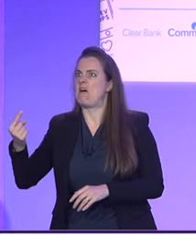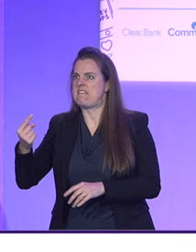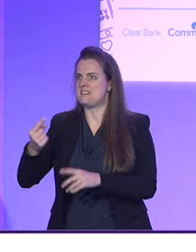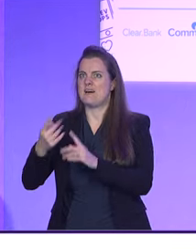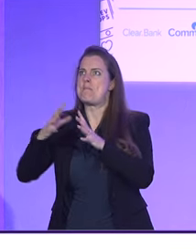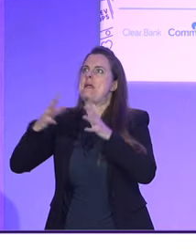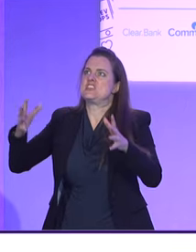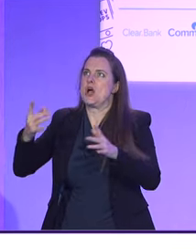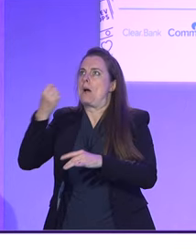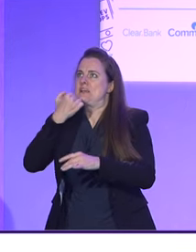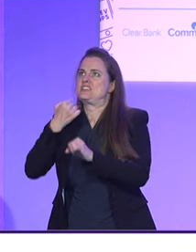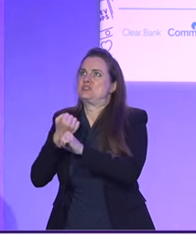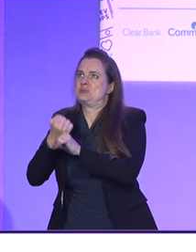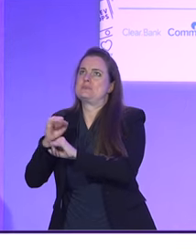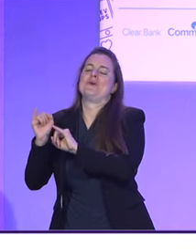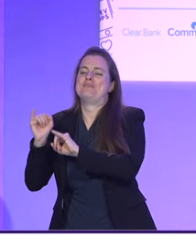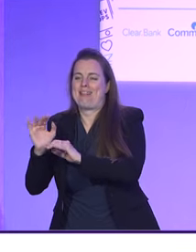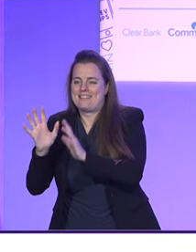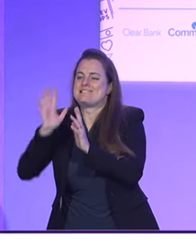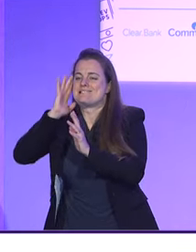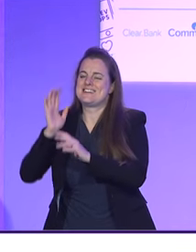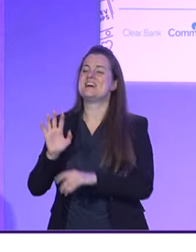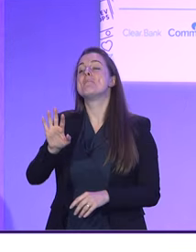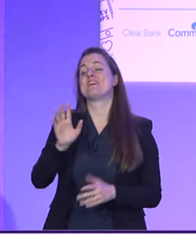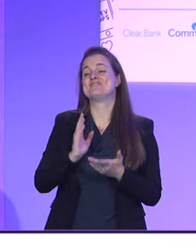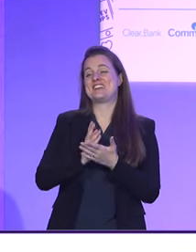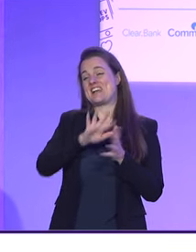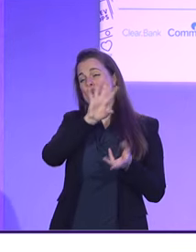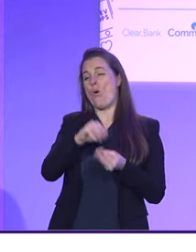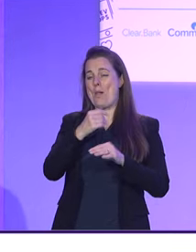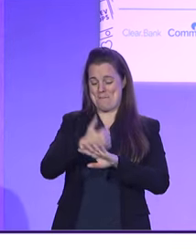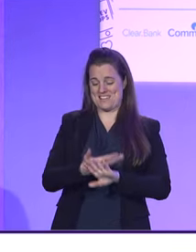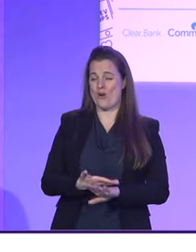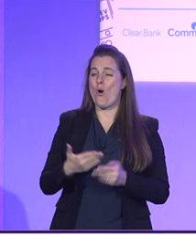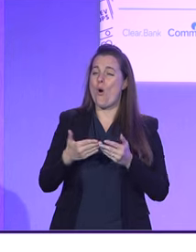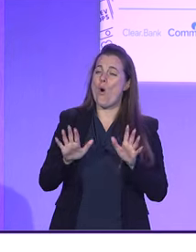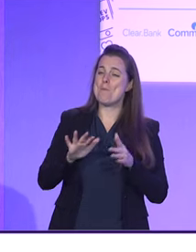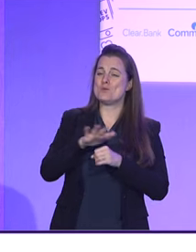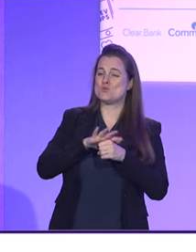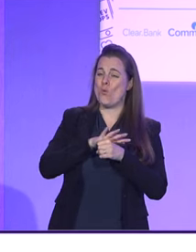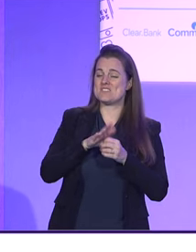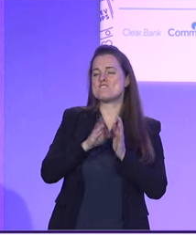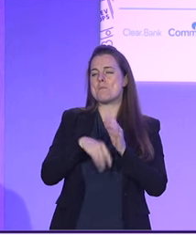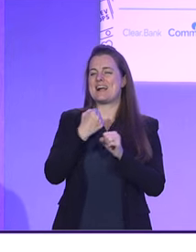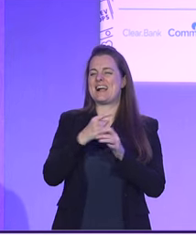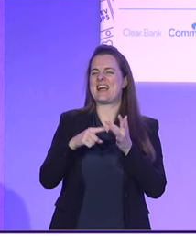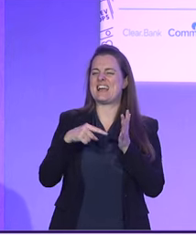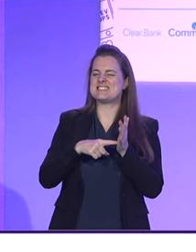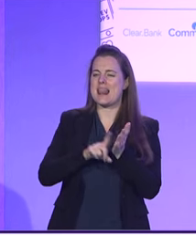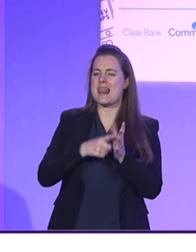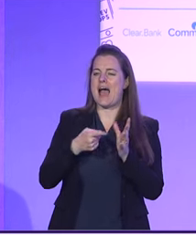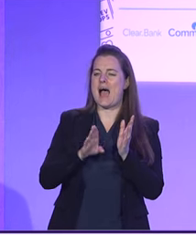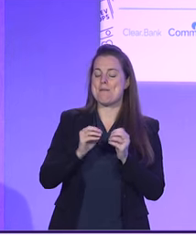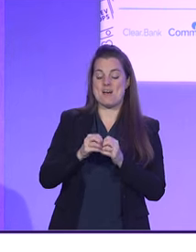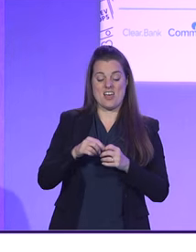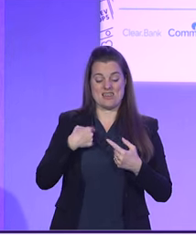horrible. This is all based on open source projects on GitHub and GitLab. There's a repo that I'm just throwing